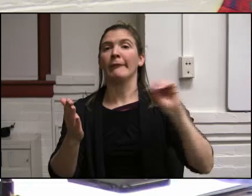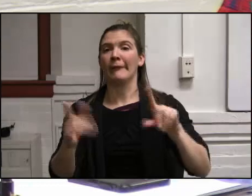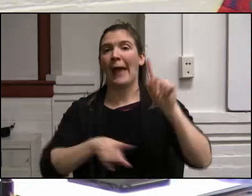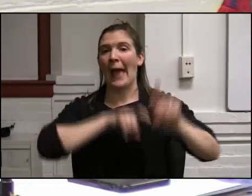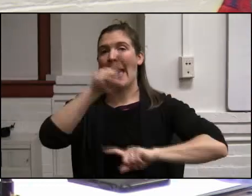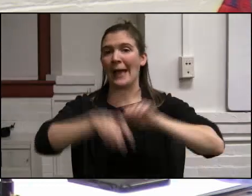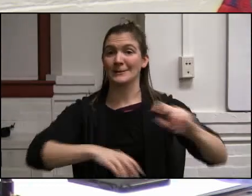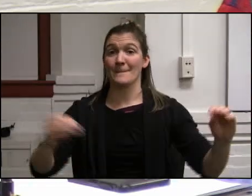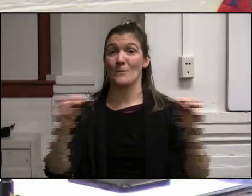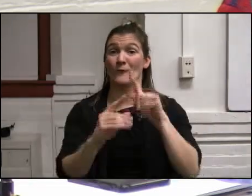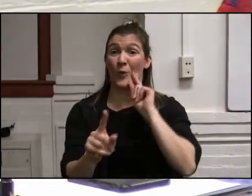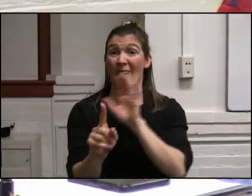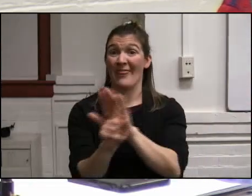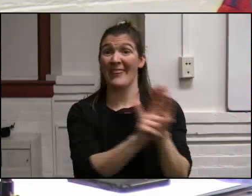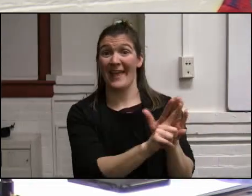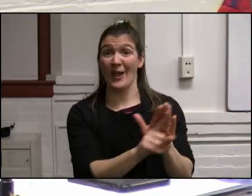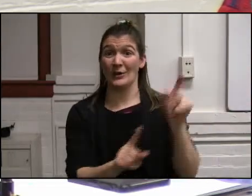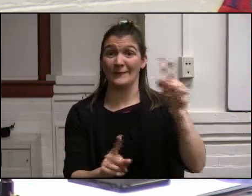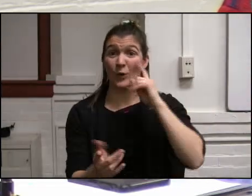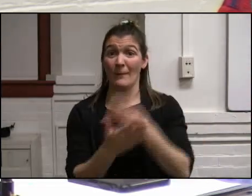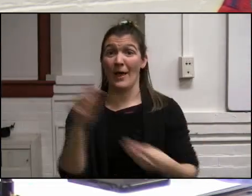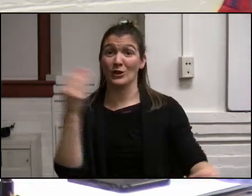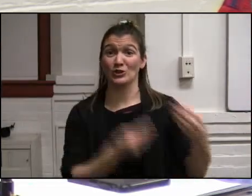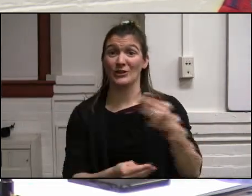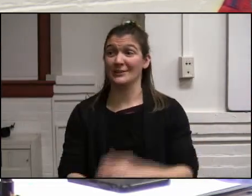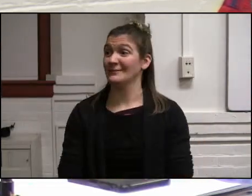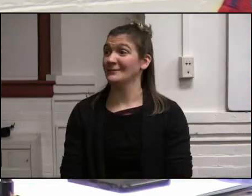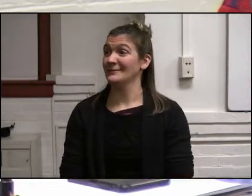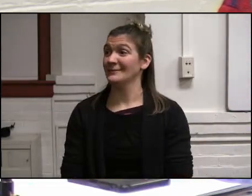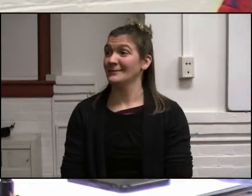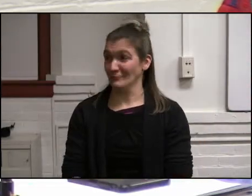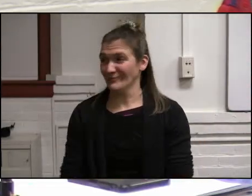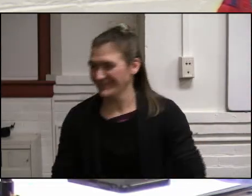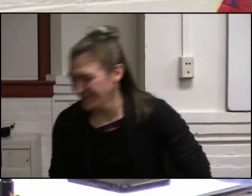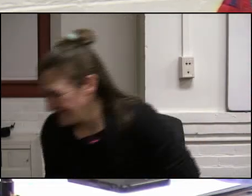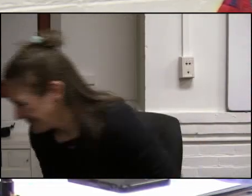interaction with them about their parts of our budget